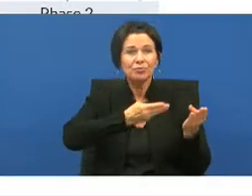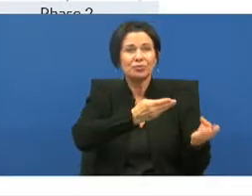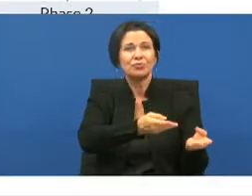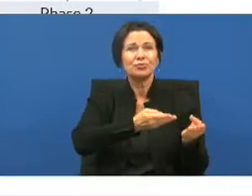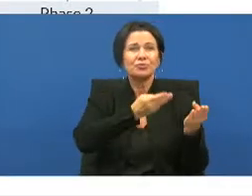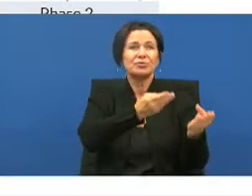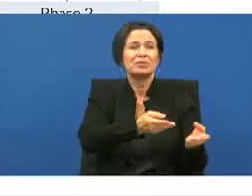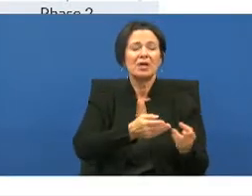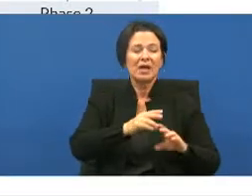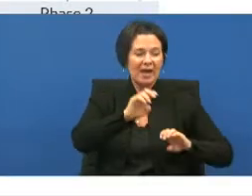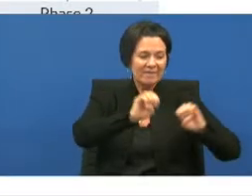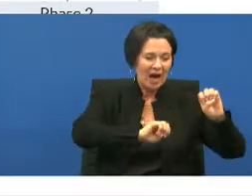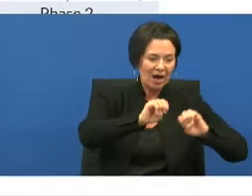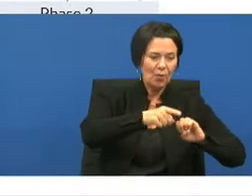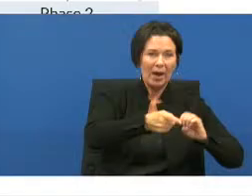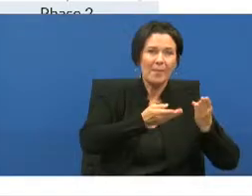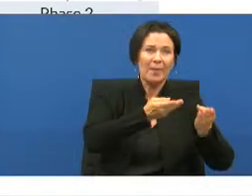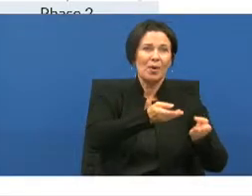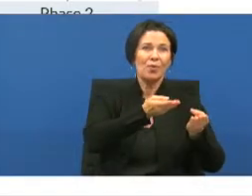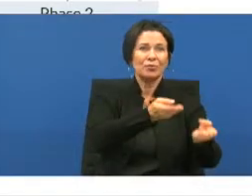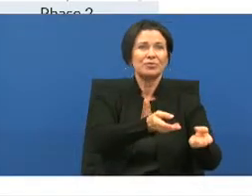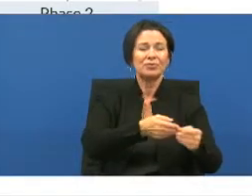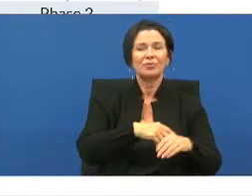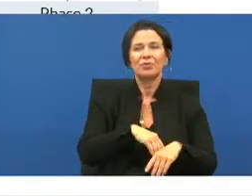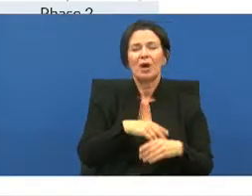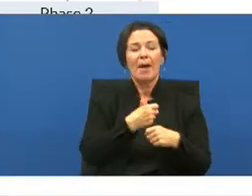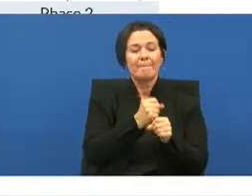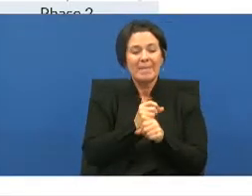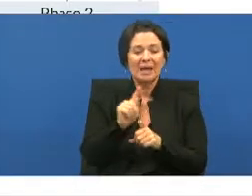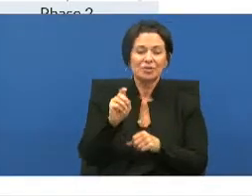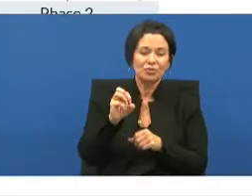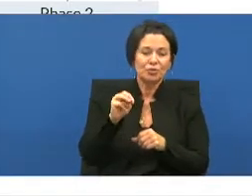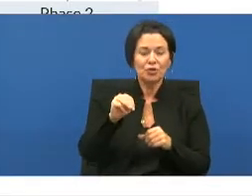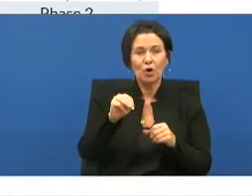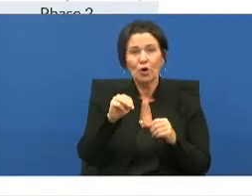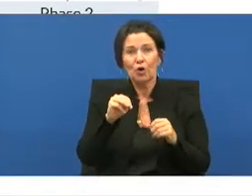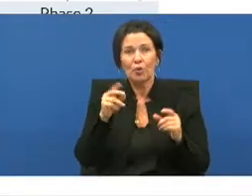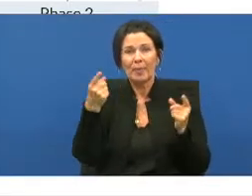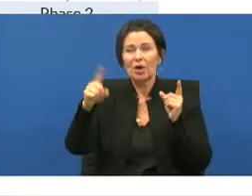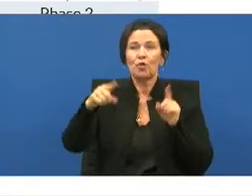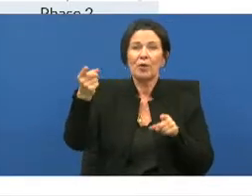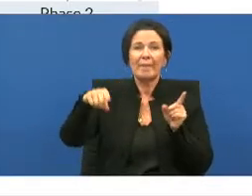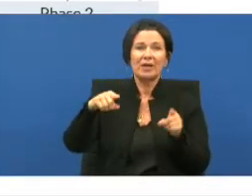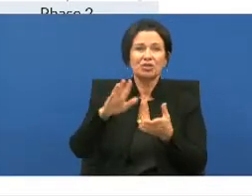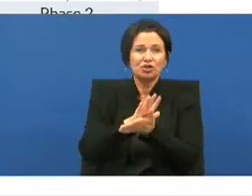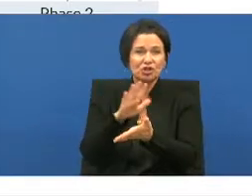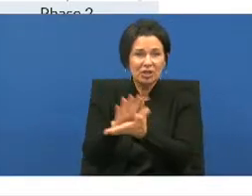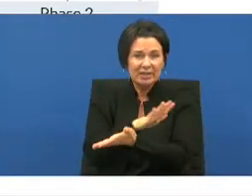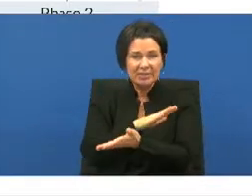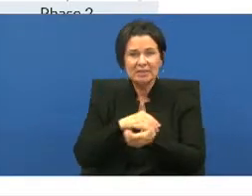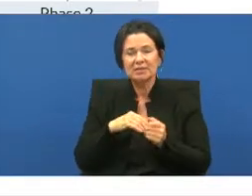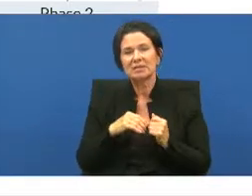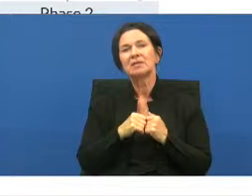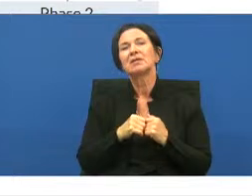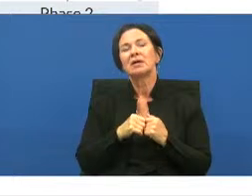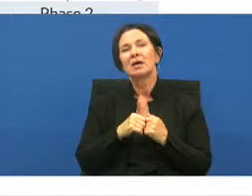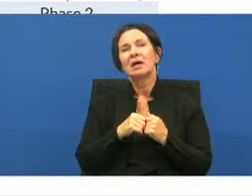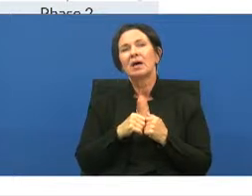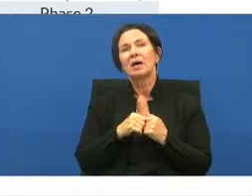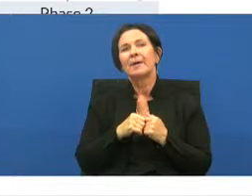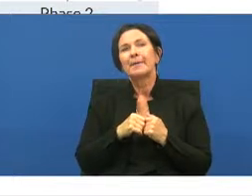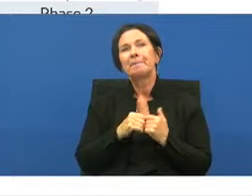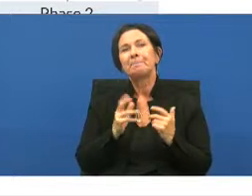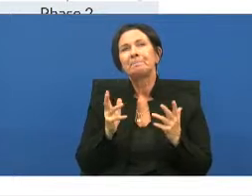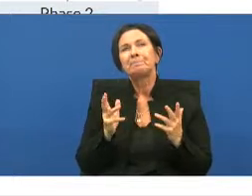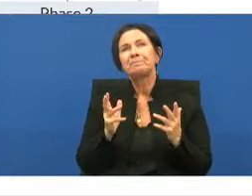evaluating proposals, and then negotiating a term sheet and ultimately the definitive agreements. And it's after that point then